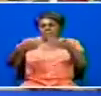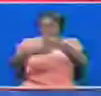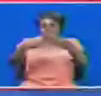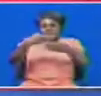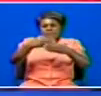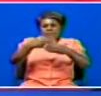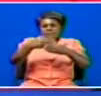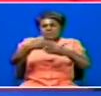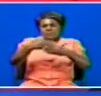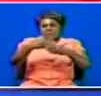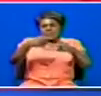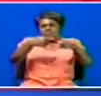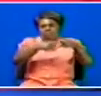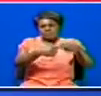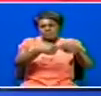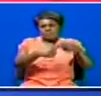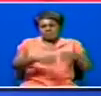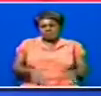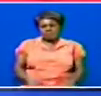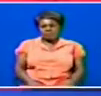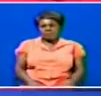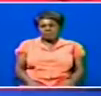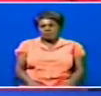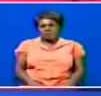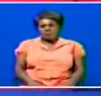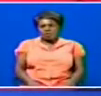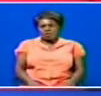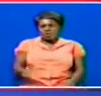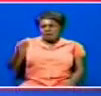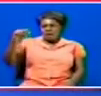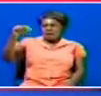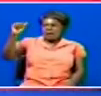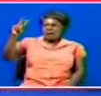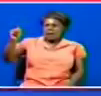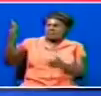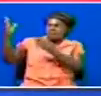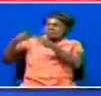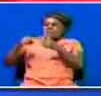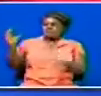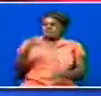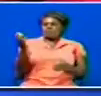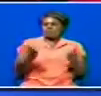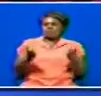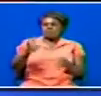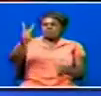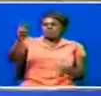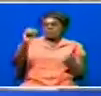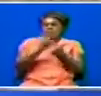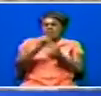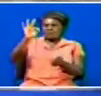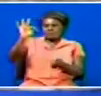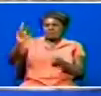industry. Because I already have a substitute for plastic. Dr. Oscar Agan, who started the commercial business back in